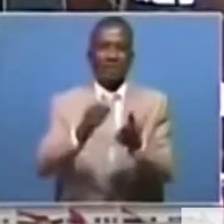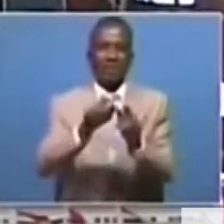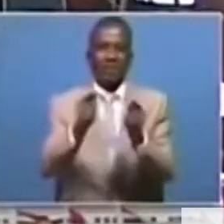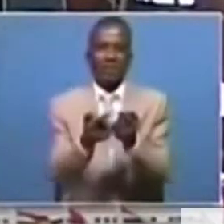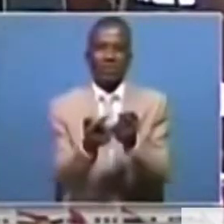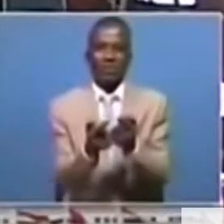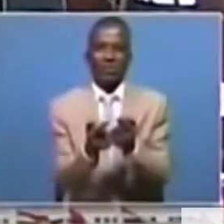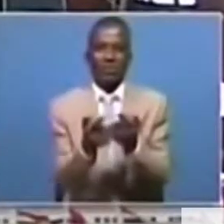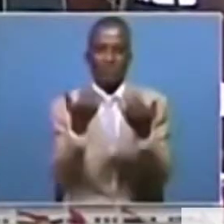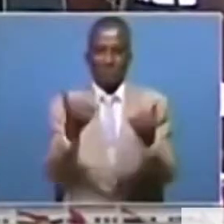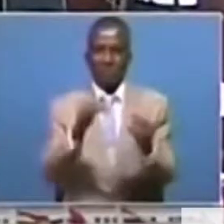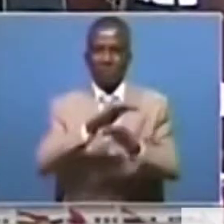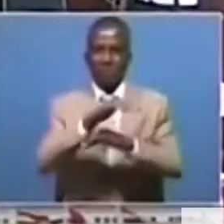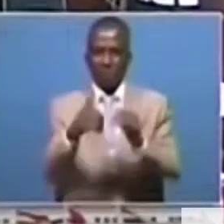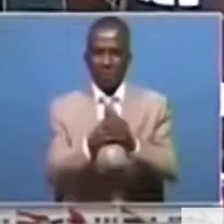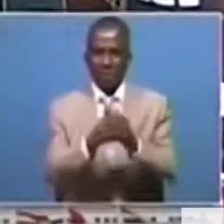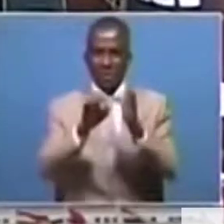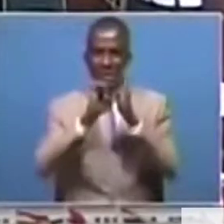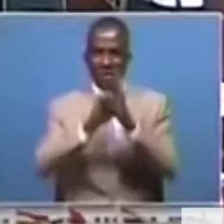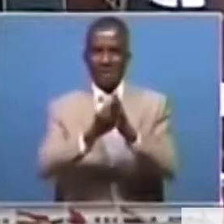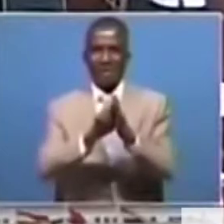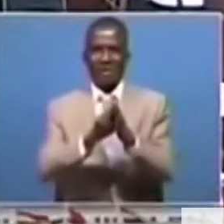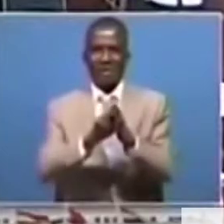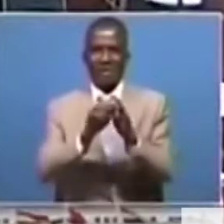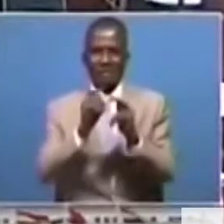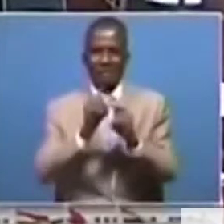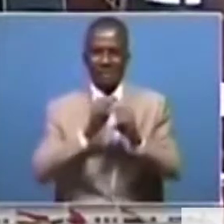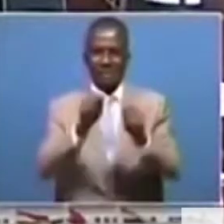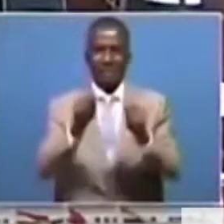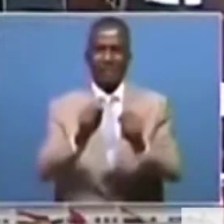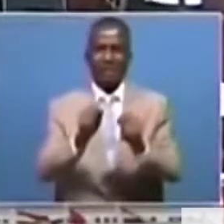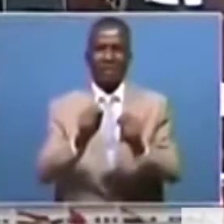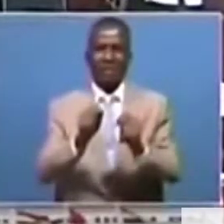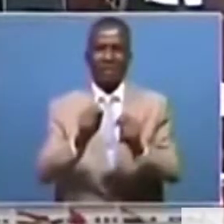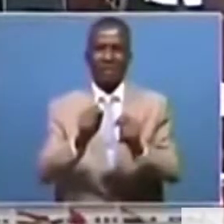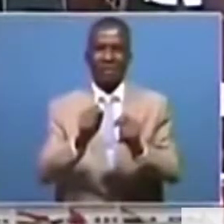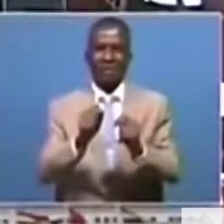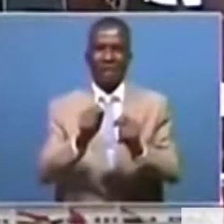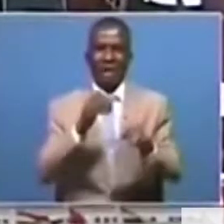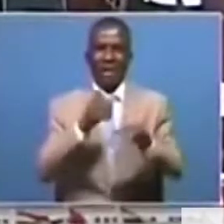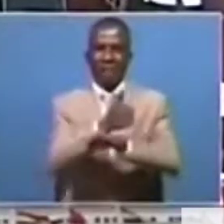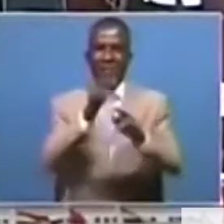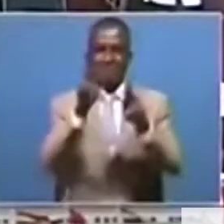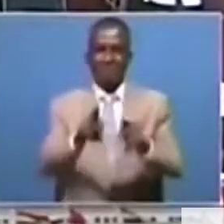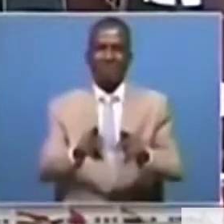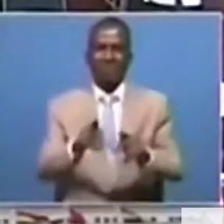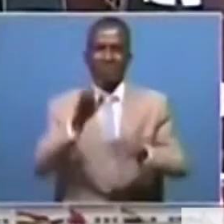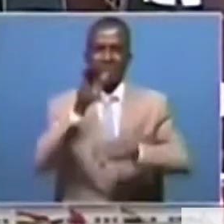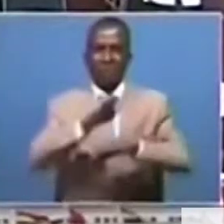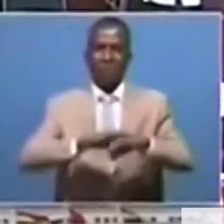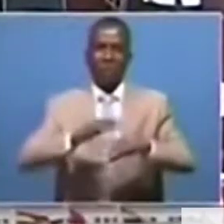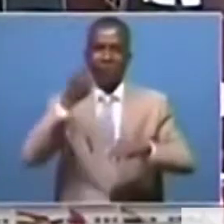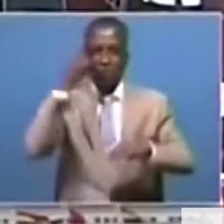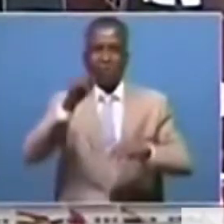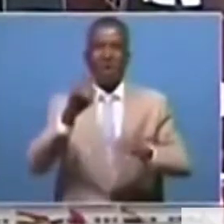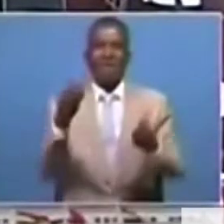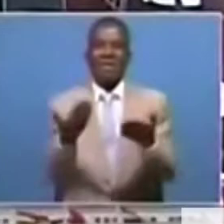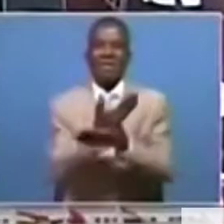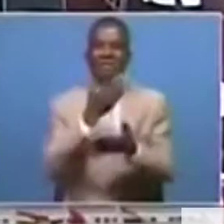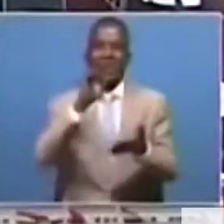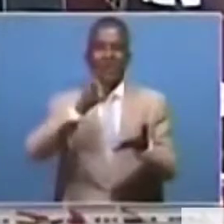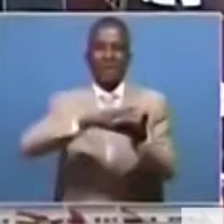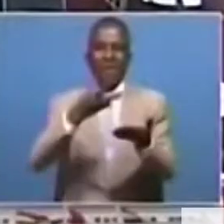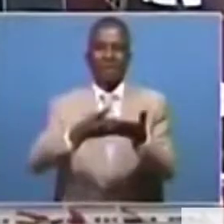parties. In all the examples cited, the defendant did testify, and the plaintiff found the need to call for fresh or